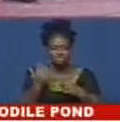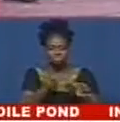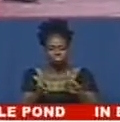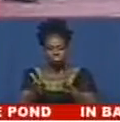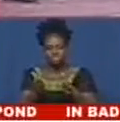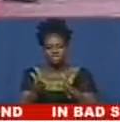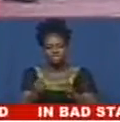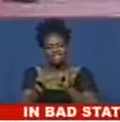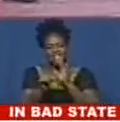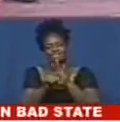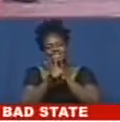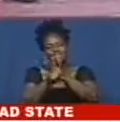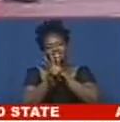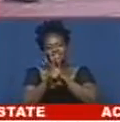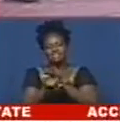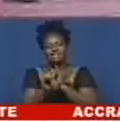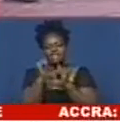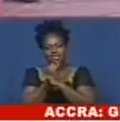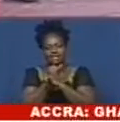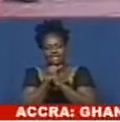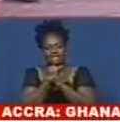national identification card system